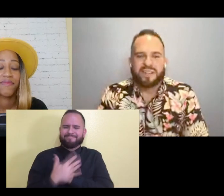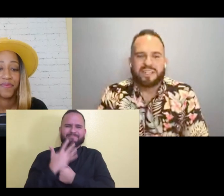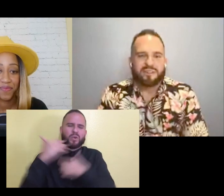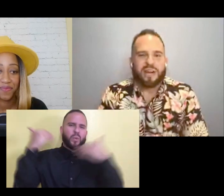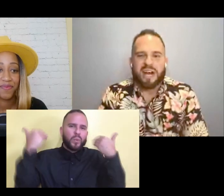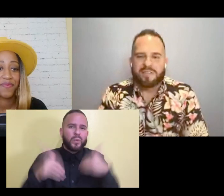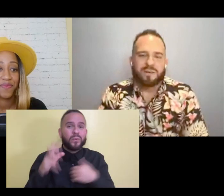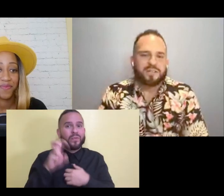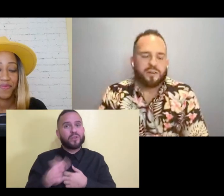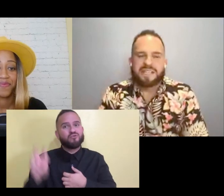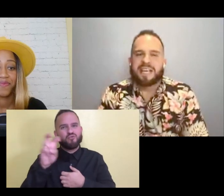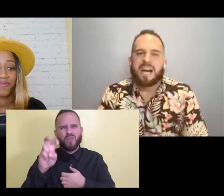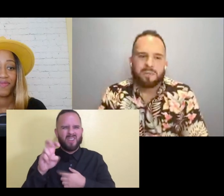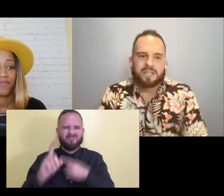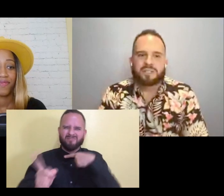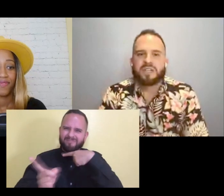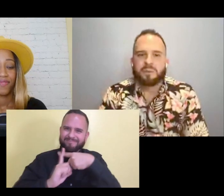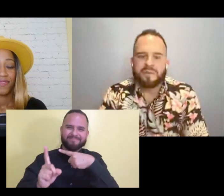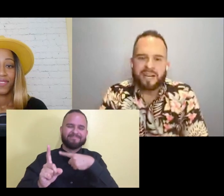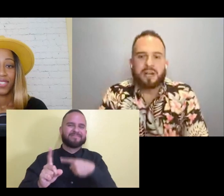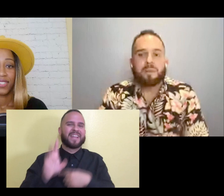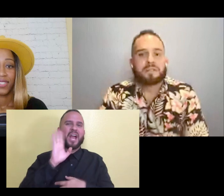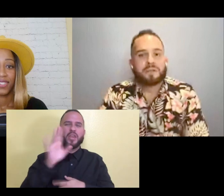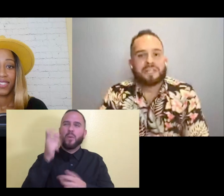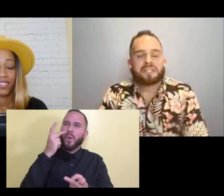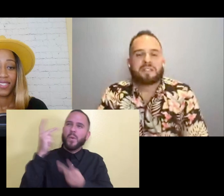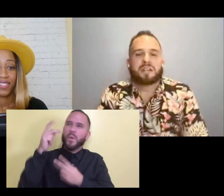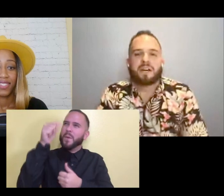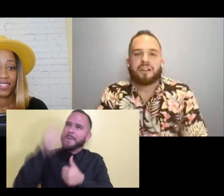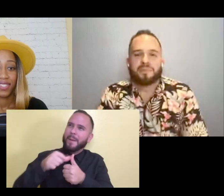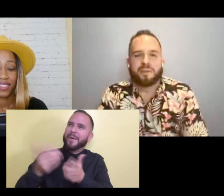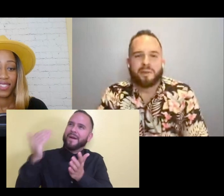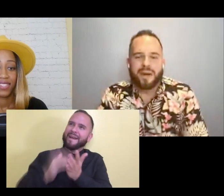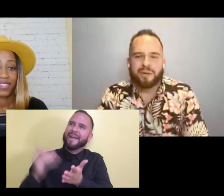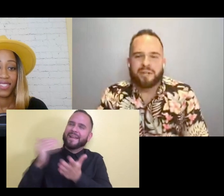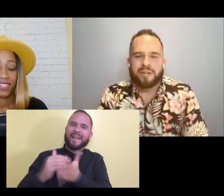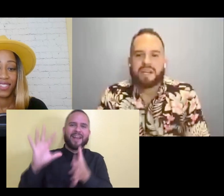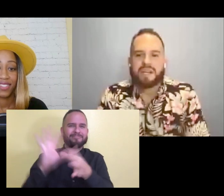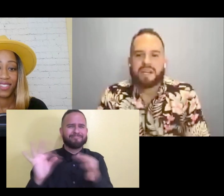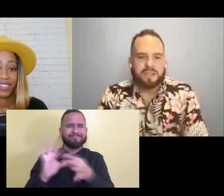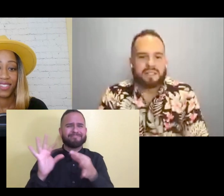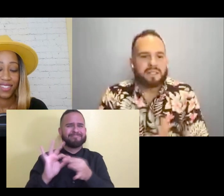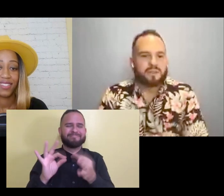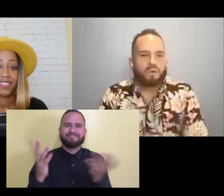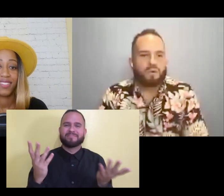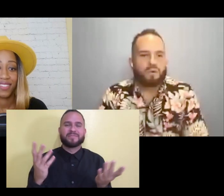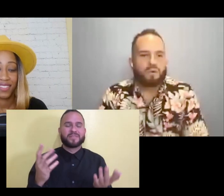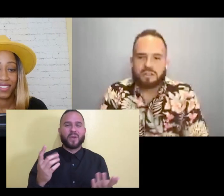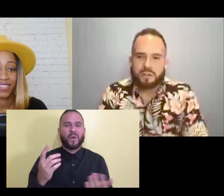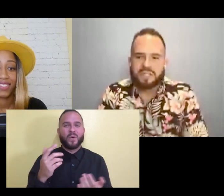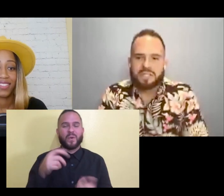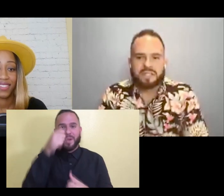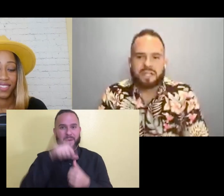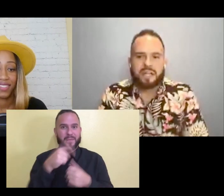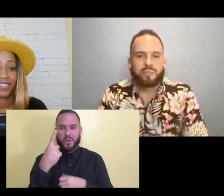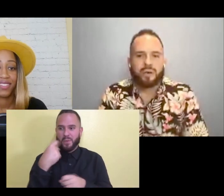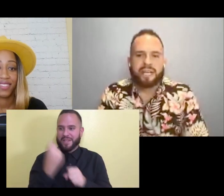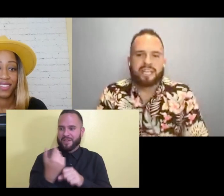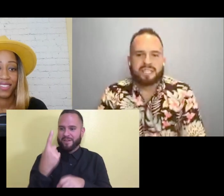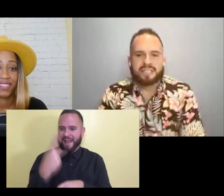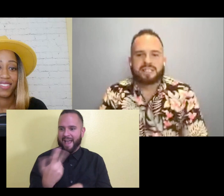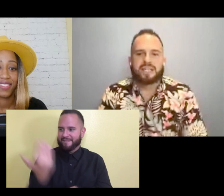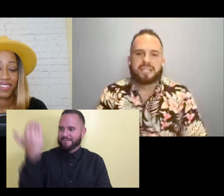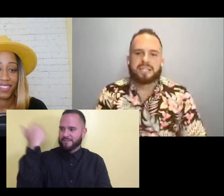a year and a half ago, and it's crazy how much we've had the opportunity to talk to other people about it. So I think it's so cool that y'all are doing this and